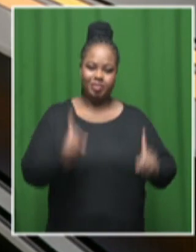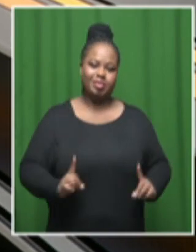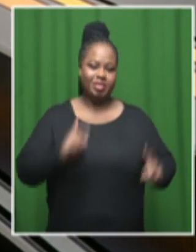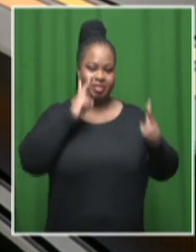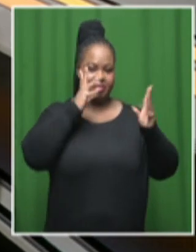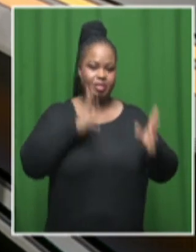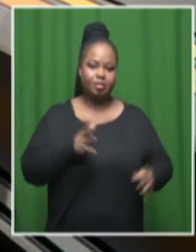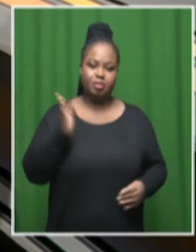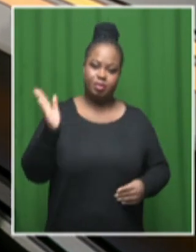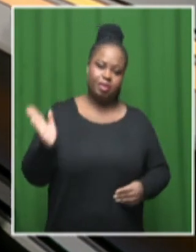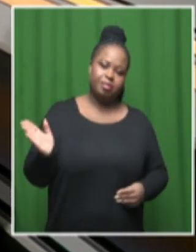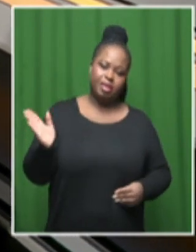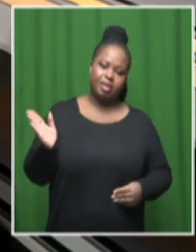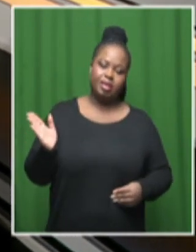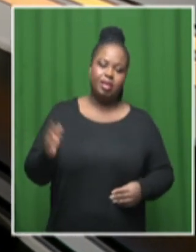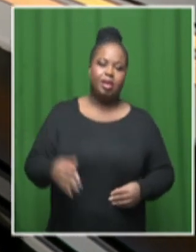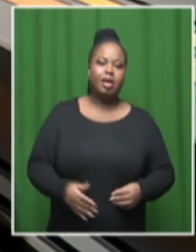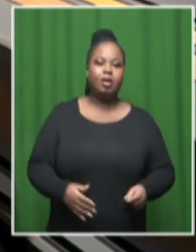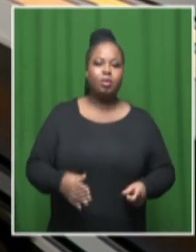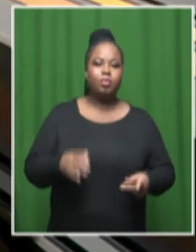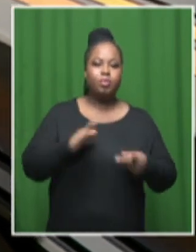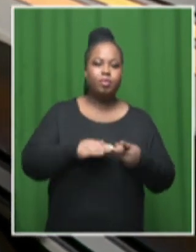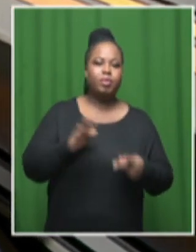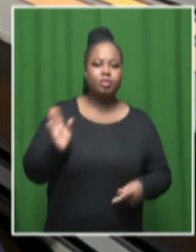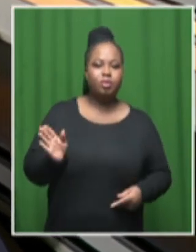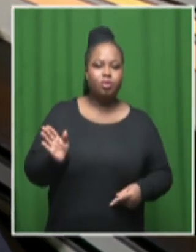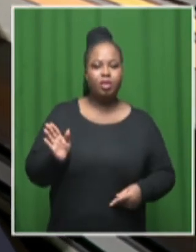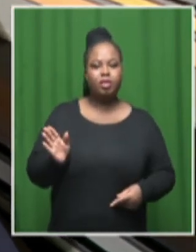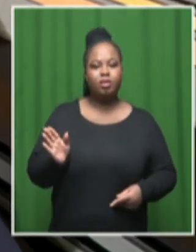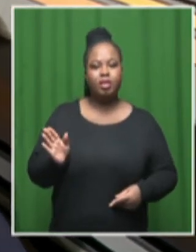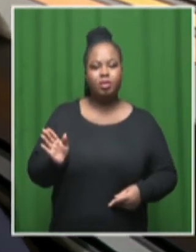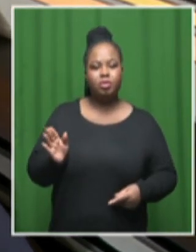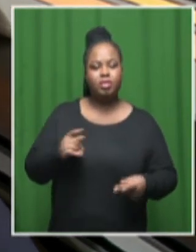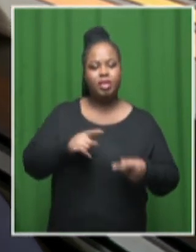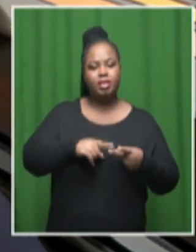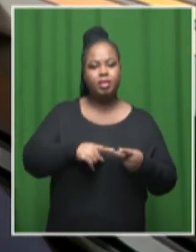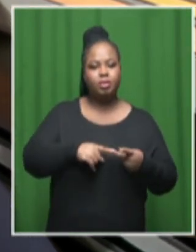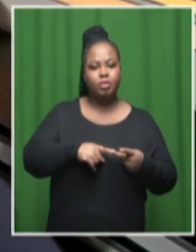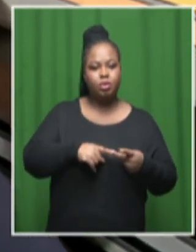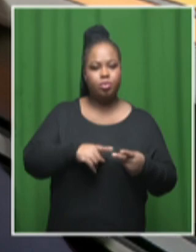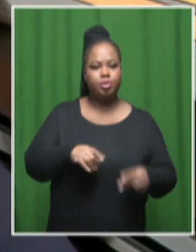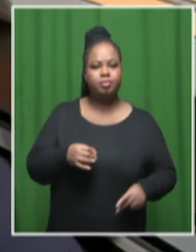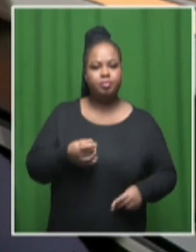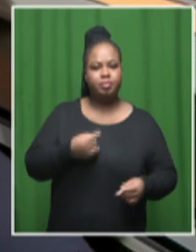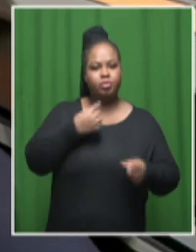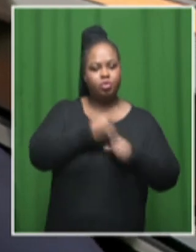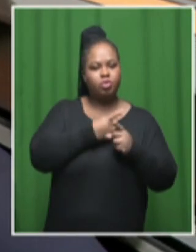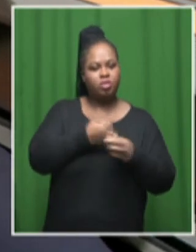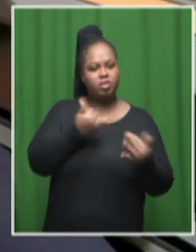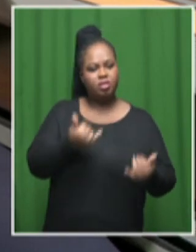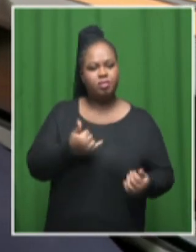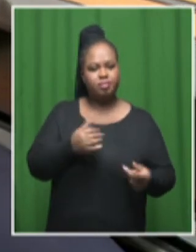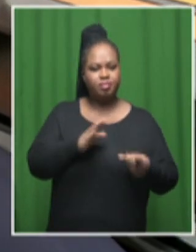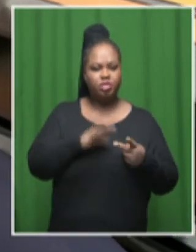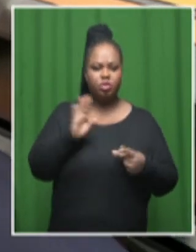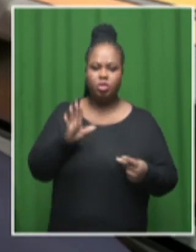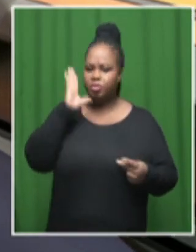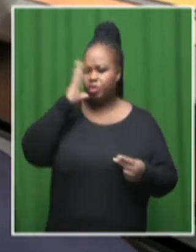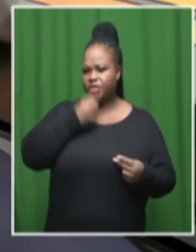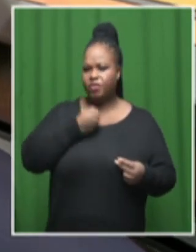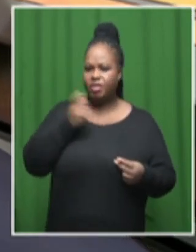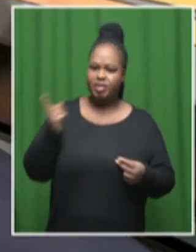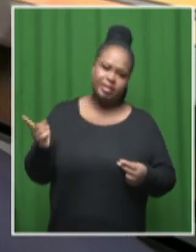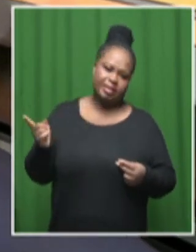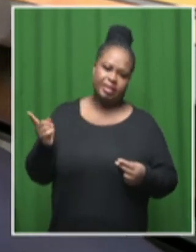guest right in the middle of the studio. Cecilia, talk us through, introduce us, let us know who this beautiful creature